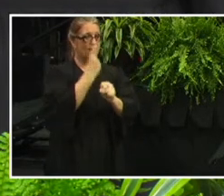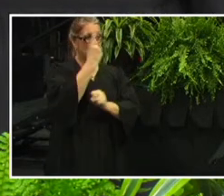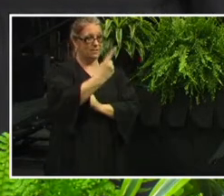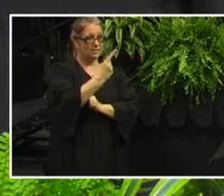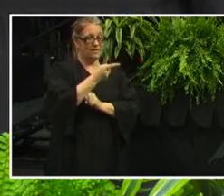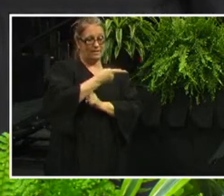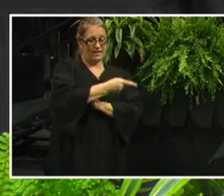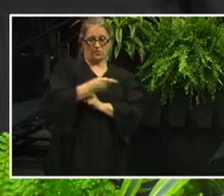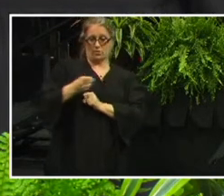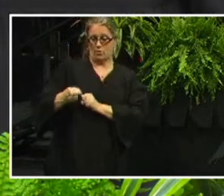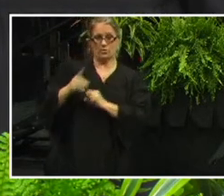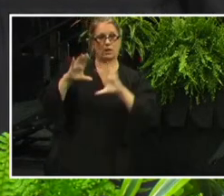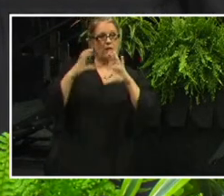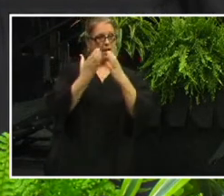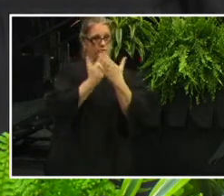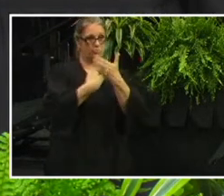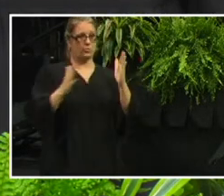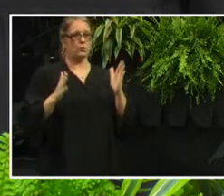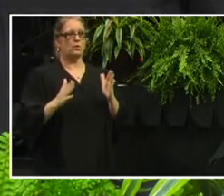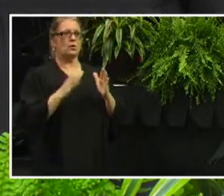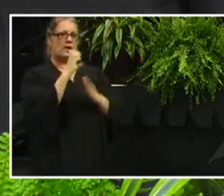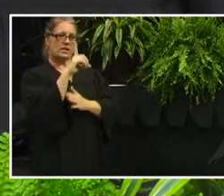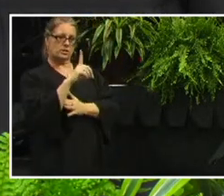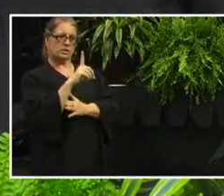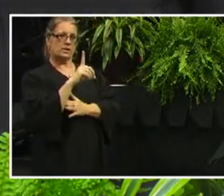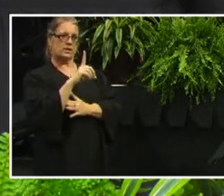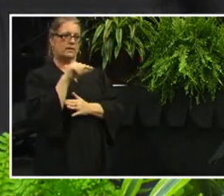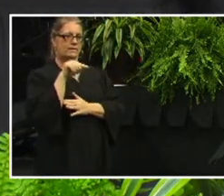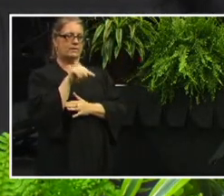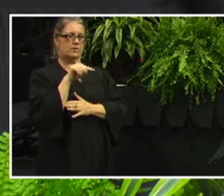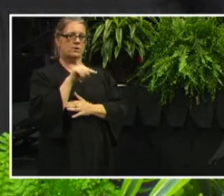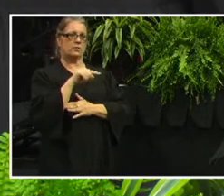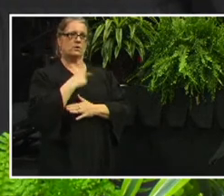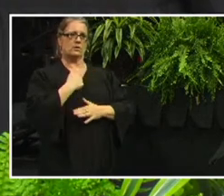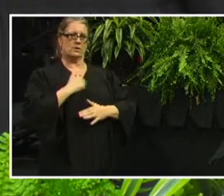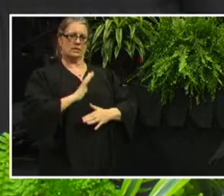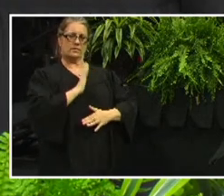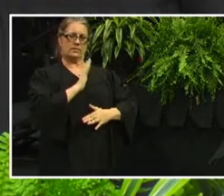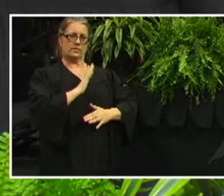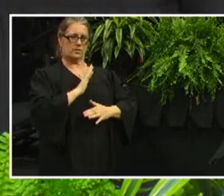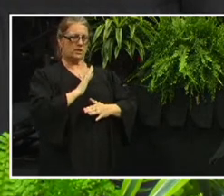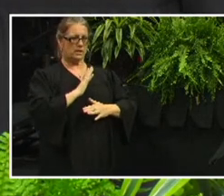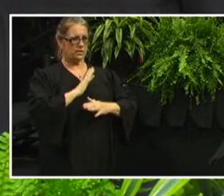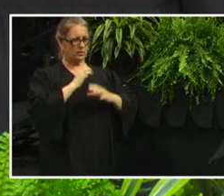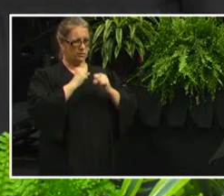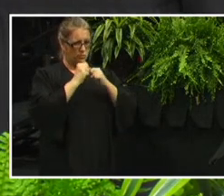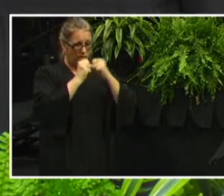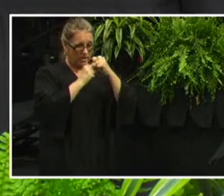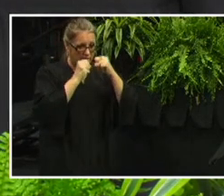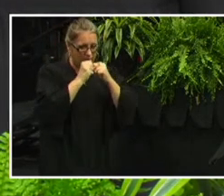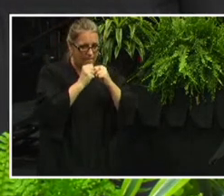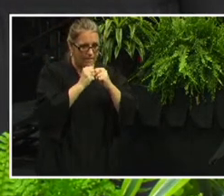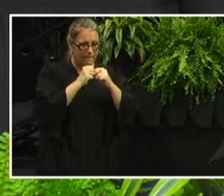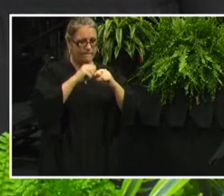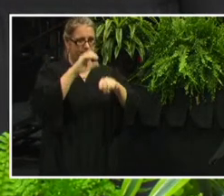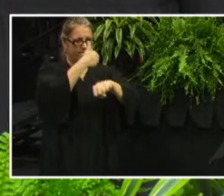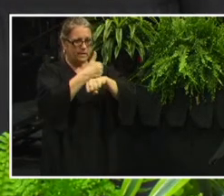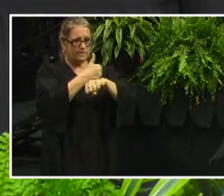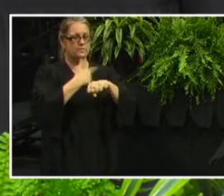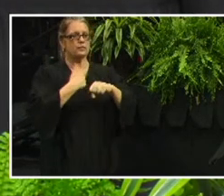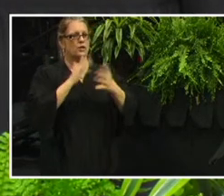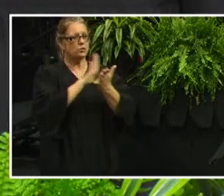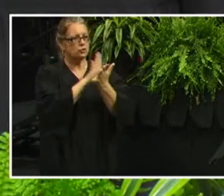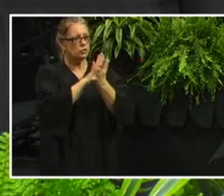her classroom. The Educate Chatham Foundation is a strategic fundraising partnership for our school system